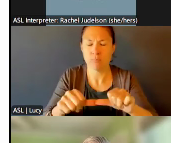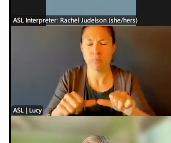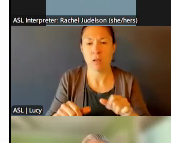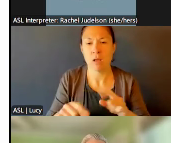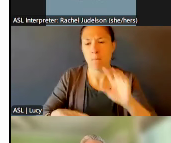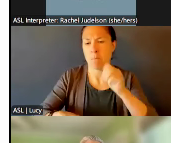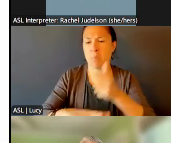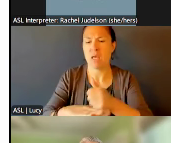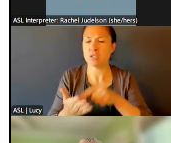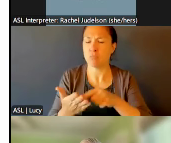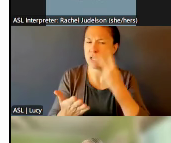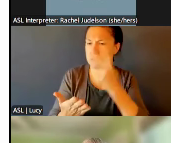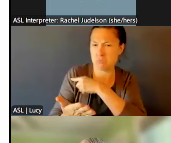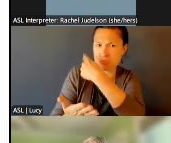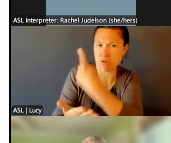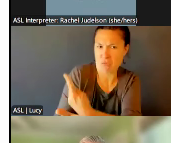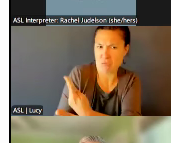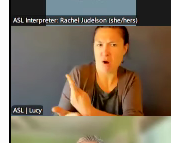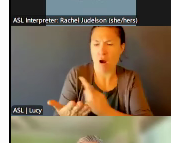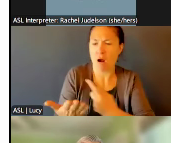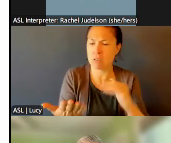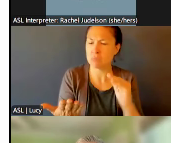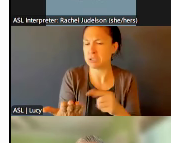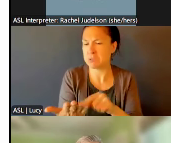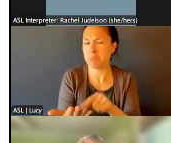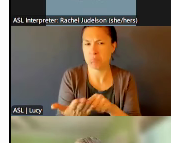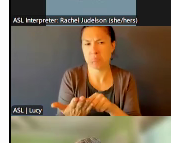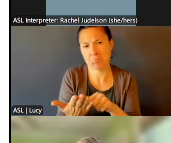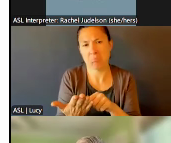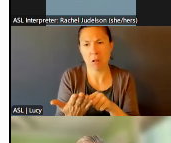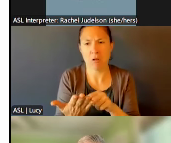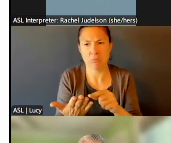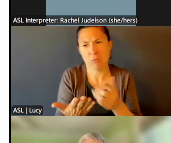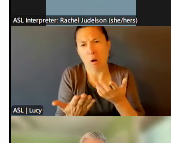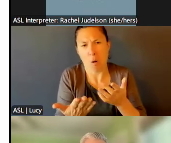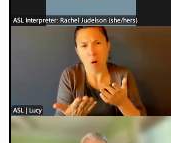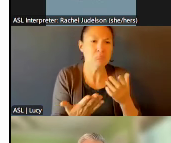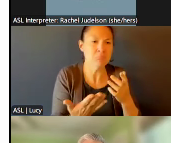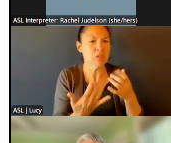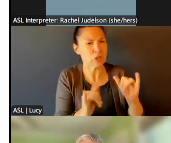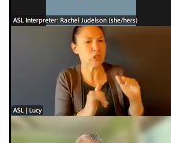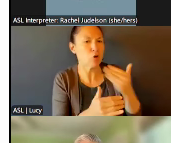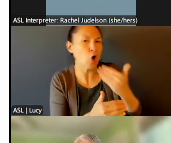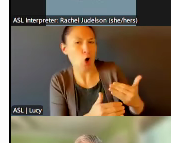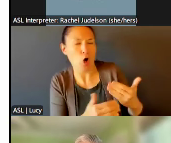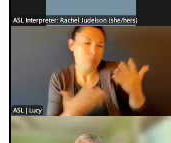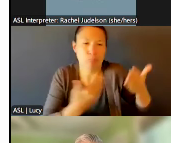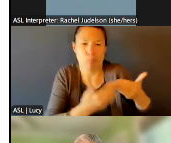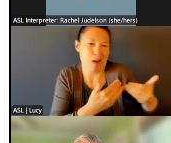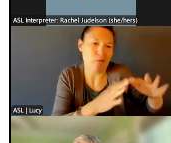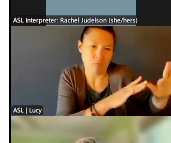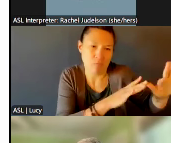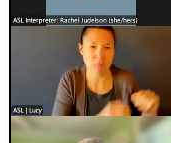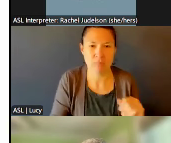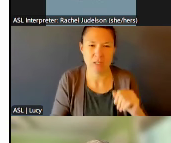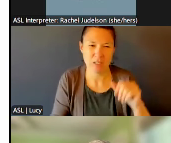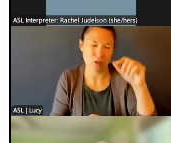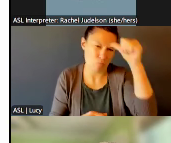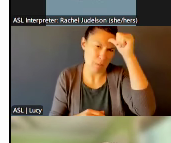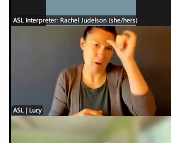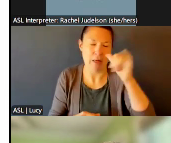wrote about, it appears as though whatever. But keep those points in mind. Thanks,